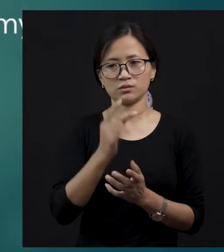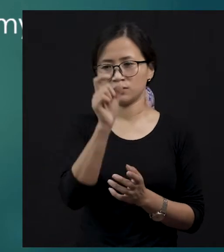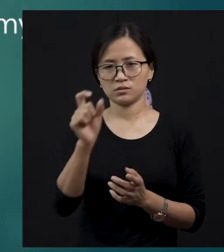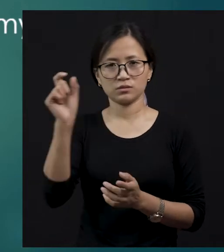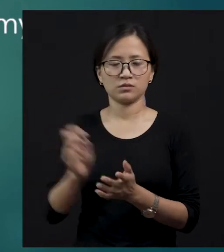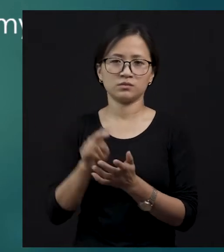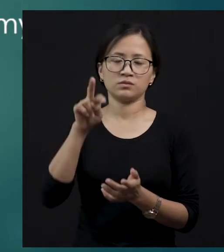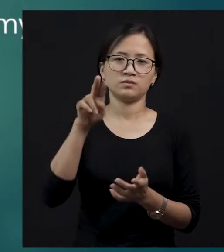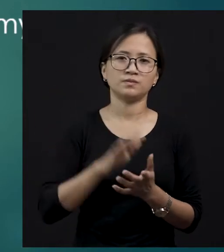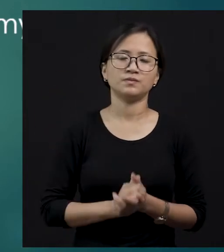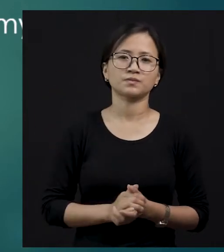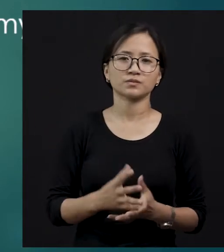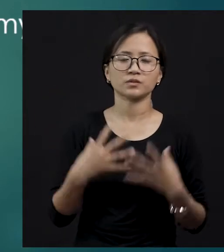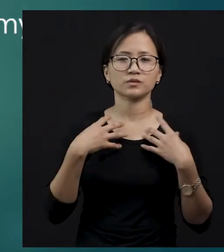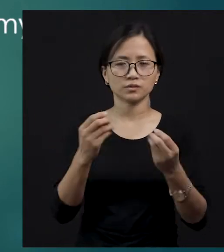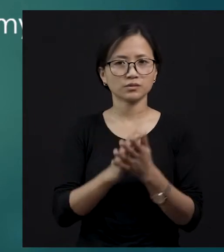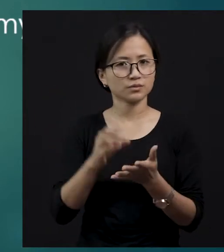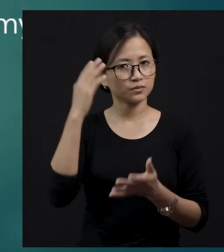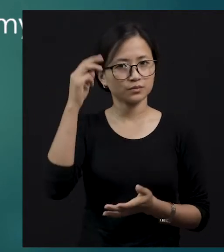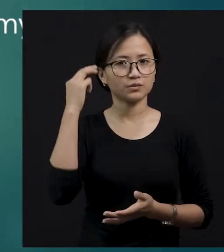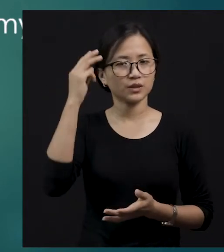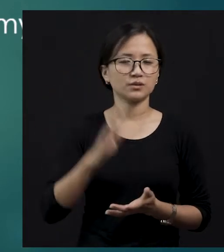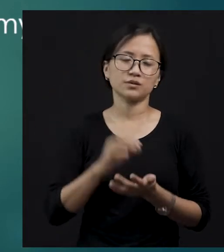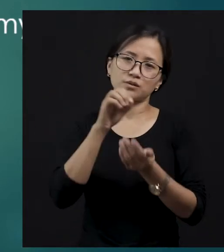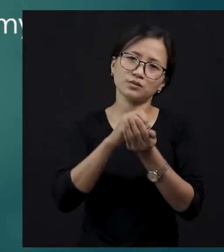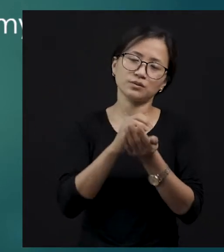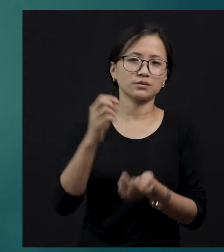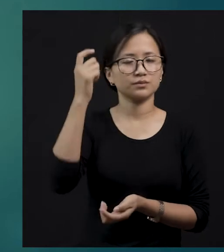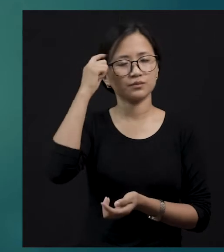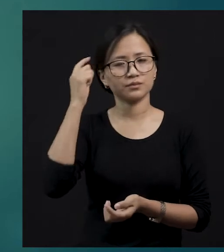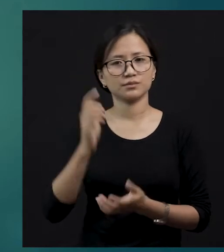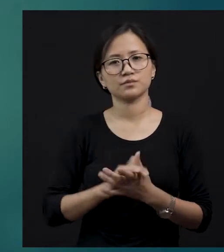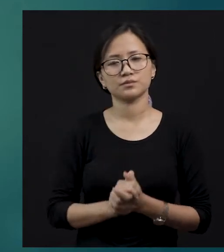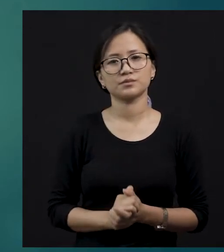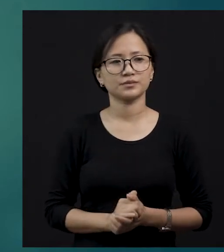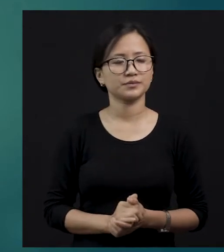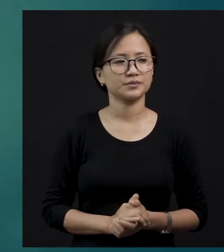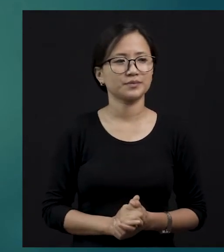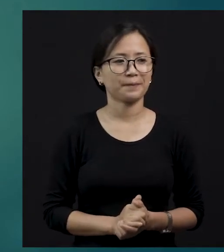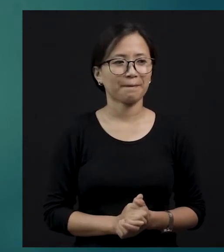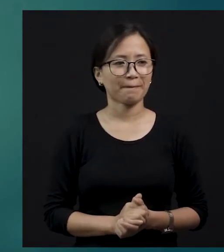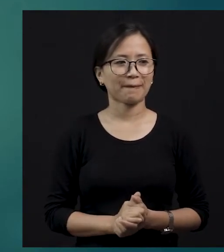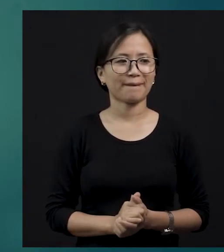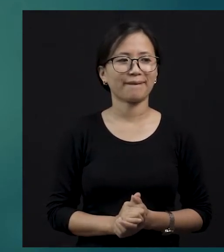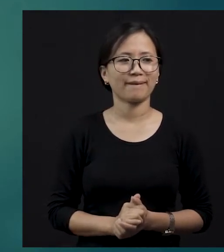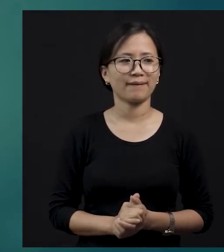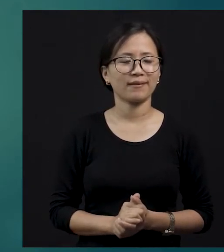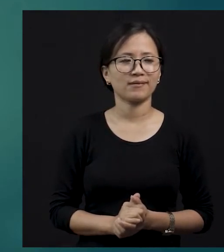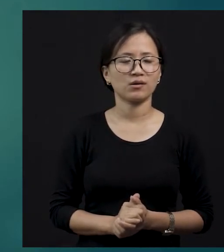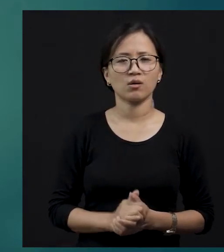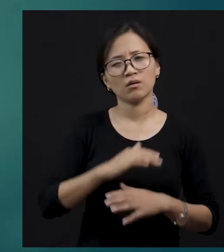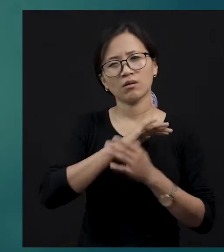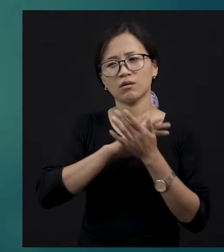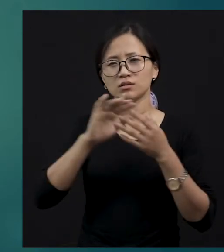this session. So I want you to memorize it and keep it in your mind. Yes, we have already